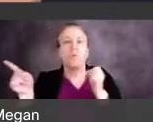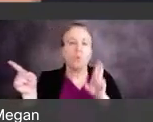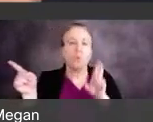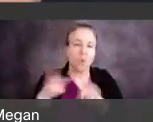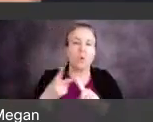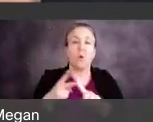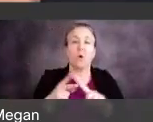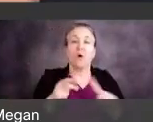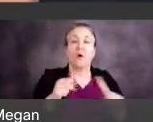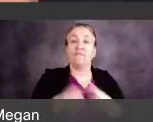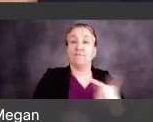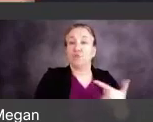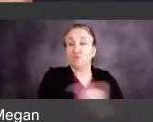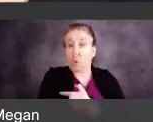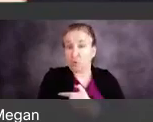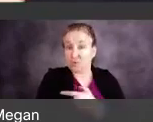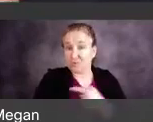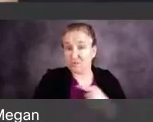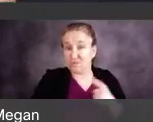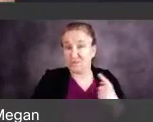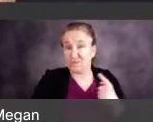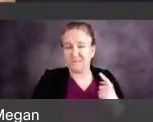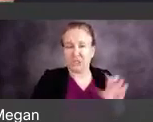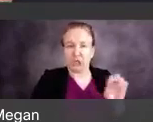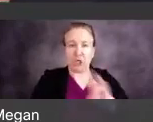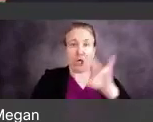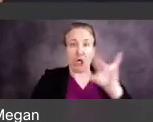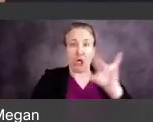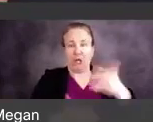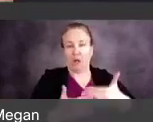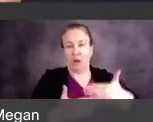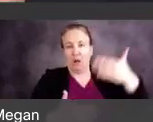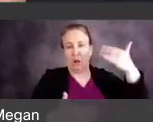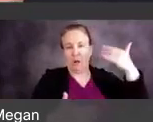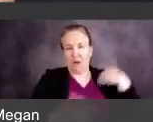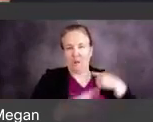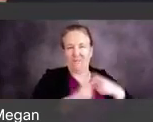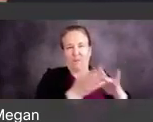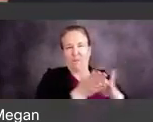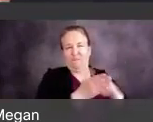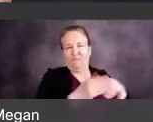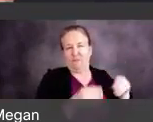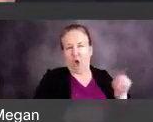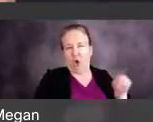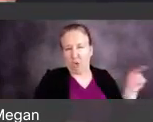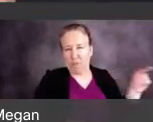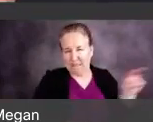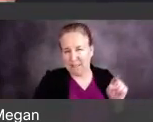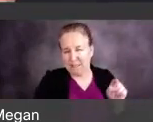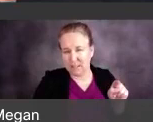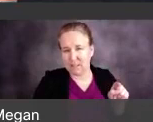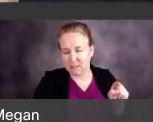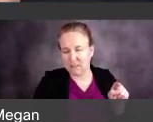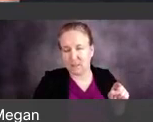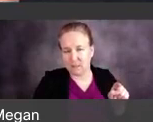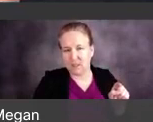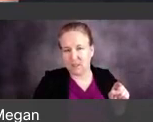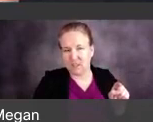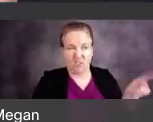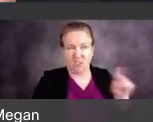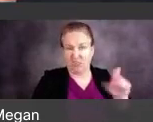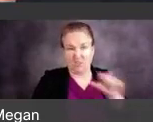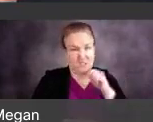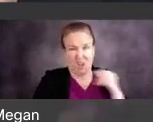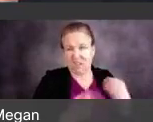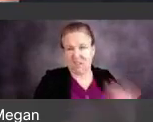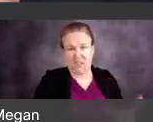their first doses very early on from some pharmacies who should not have given